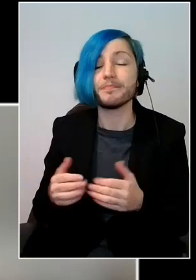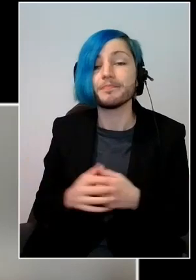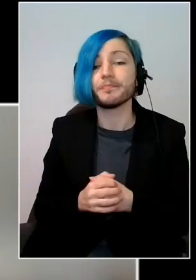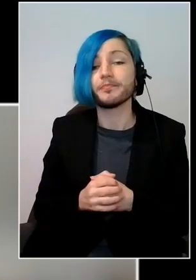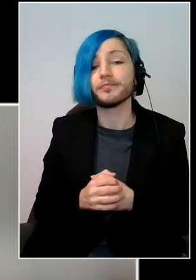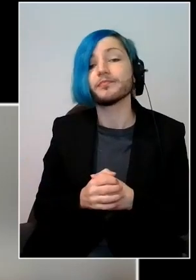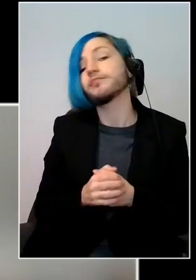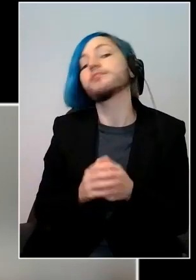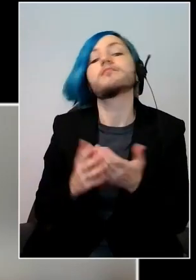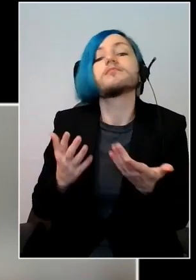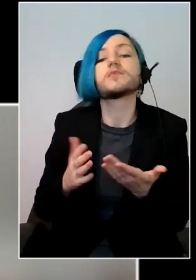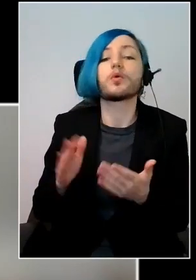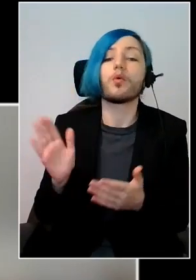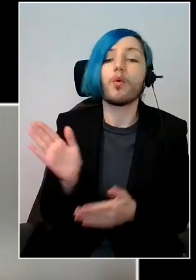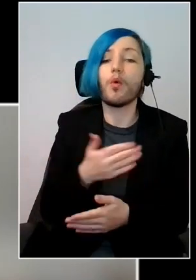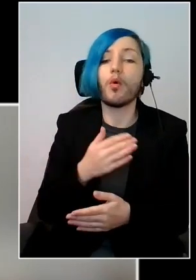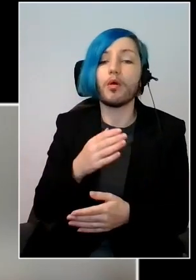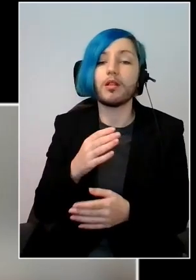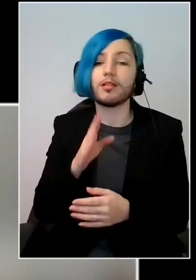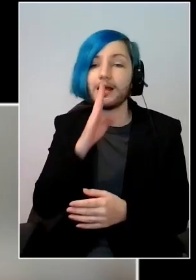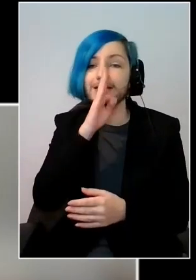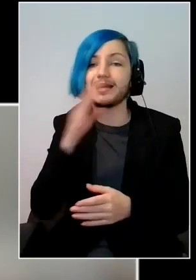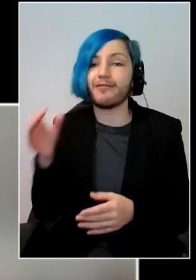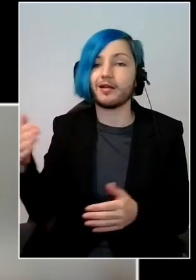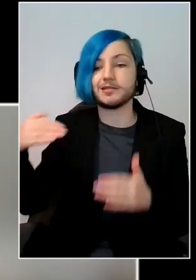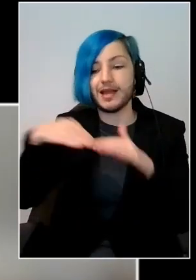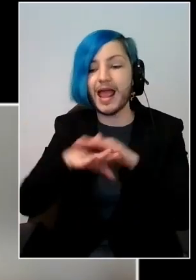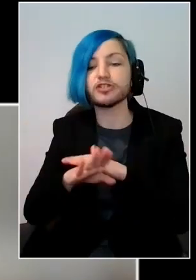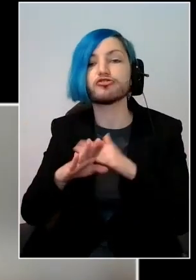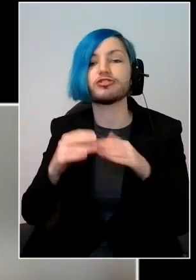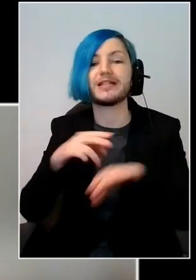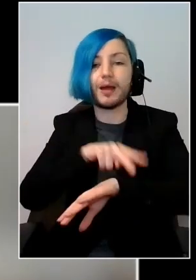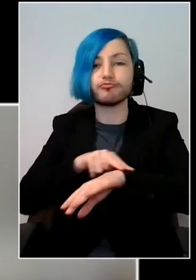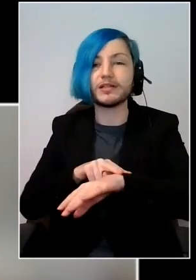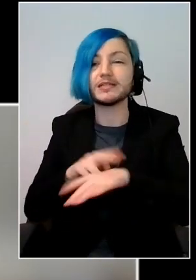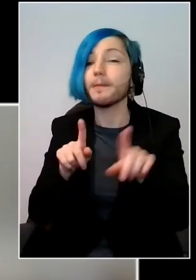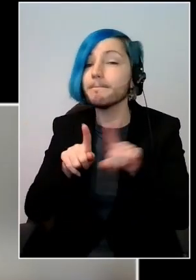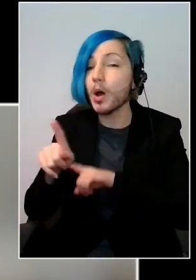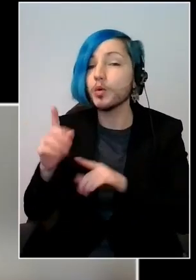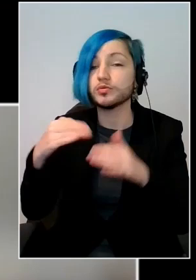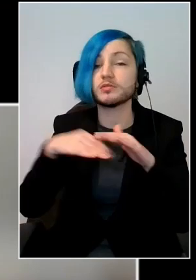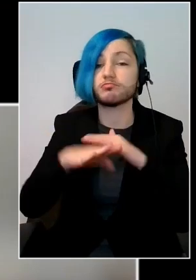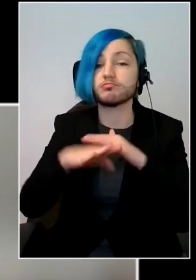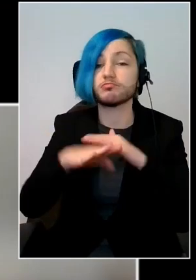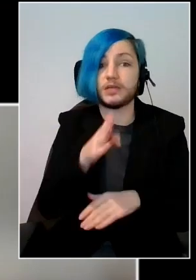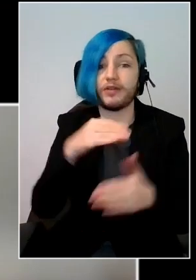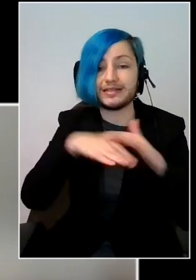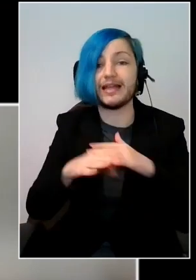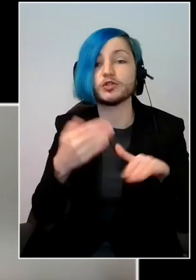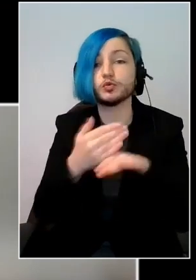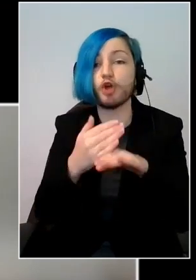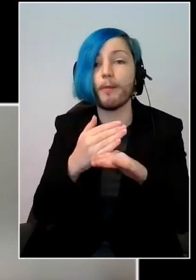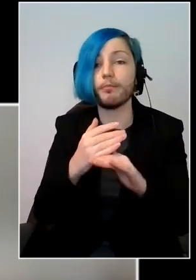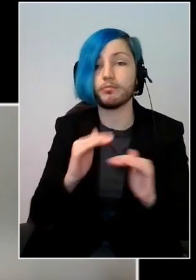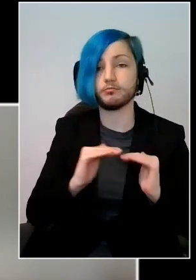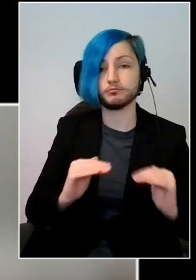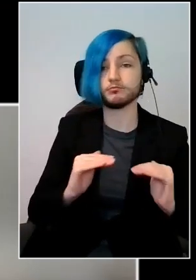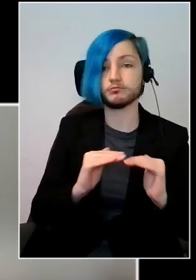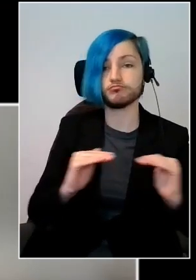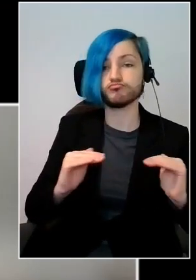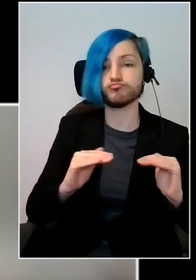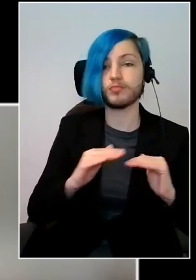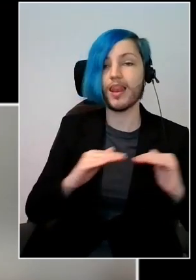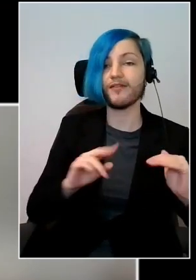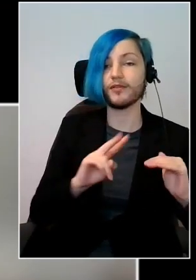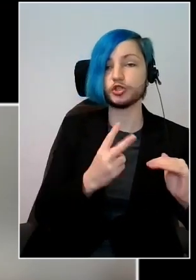our direct entry apprentices, majority of them go into direct jobs, entry-level jobs at level 2, but